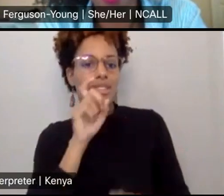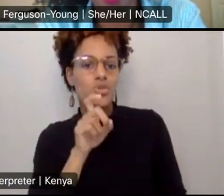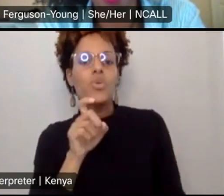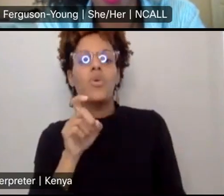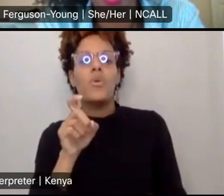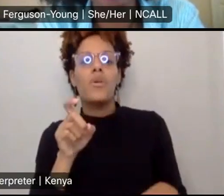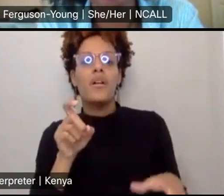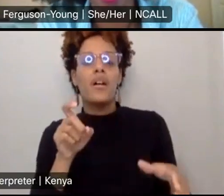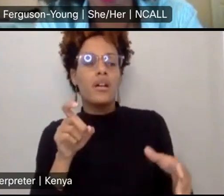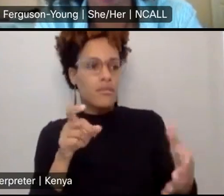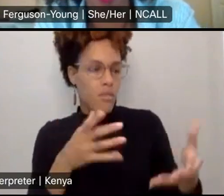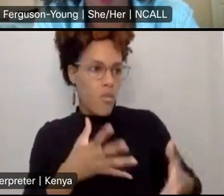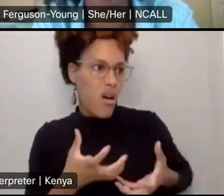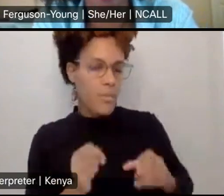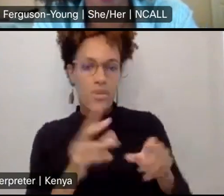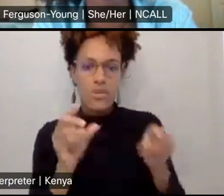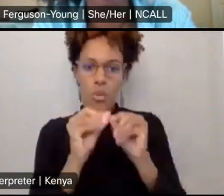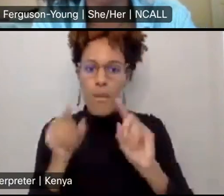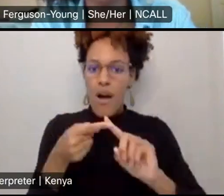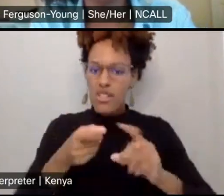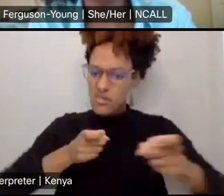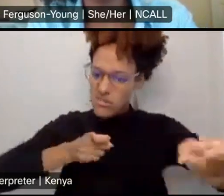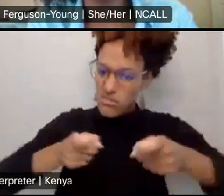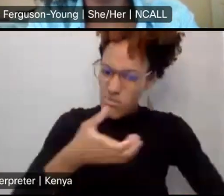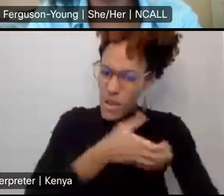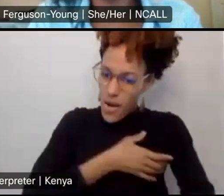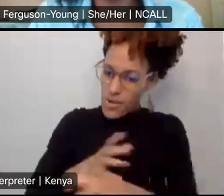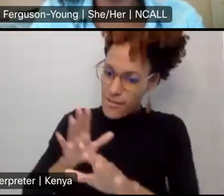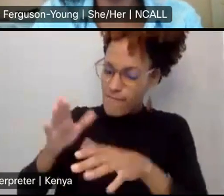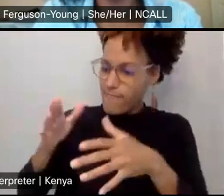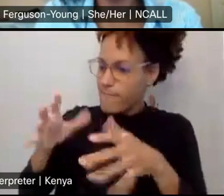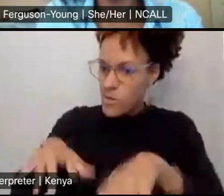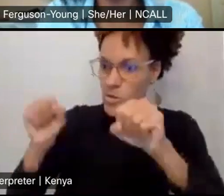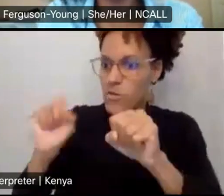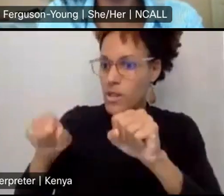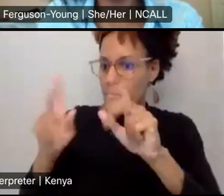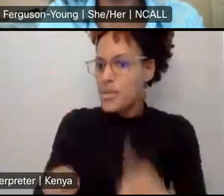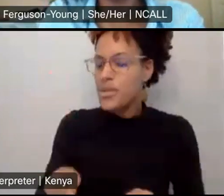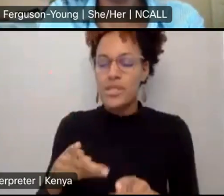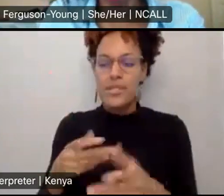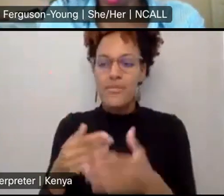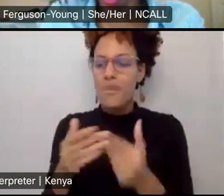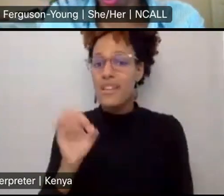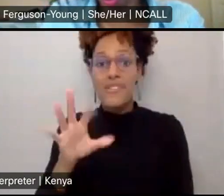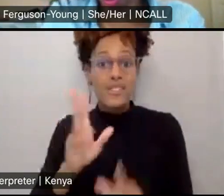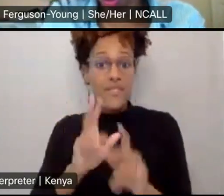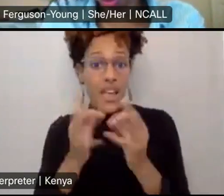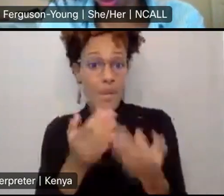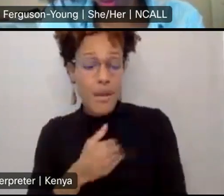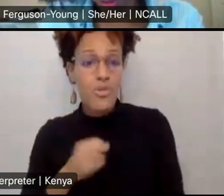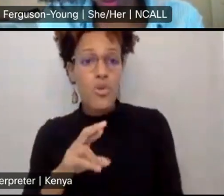and control and being able to dominate the person, whether that was their own family member